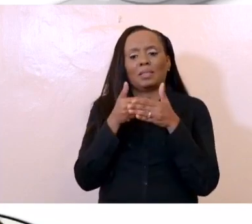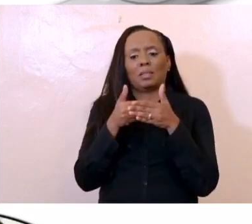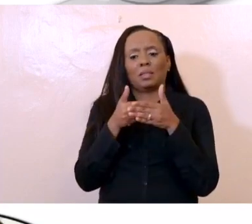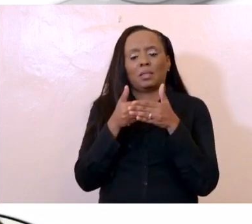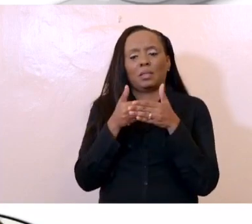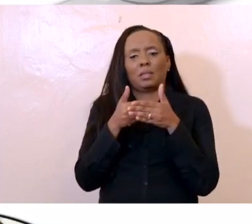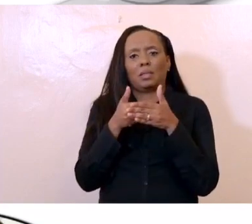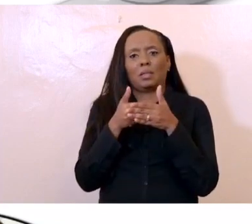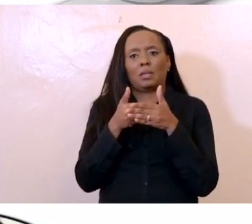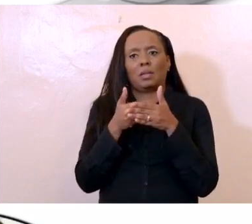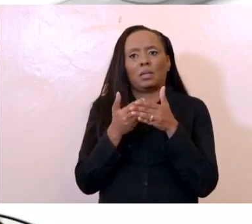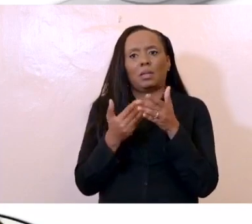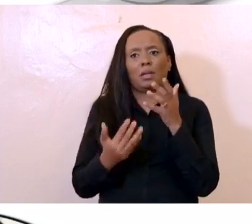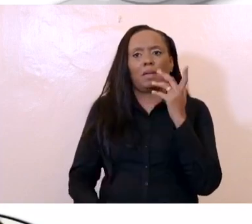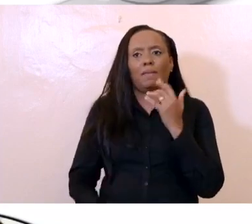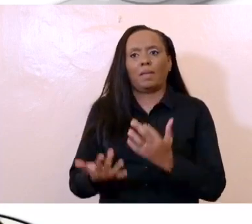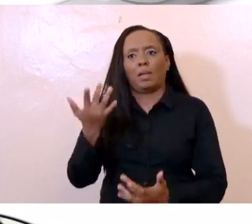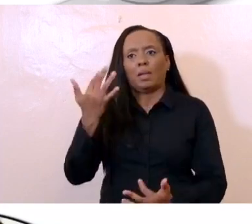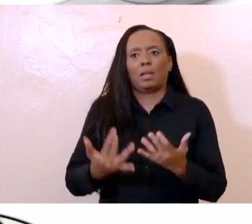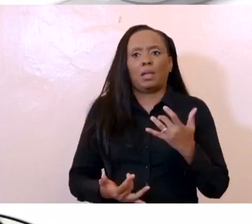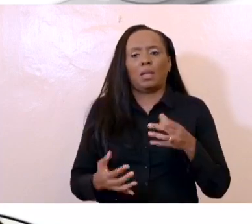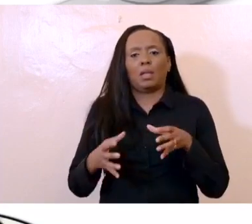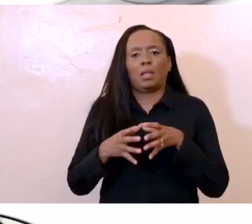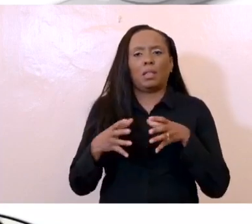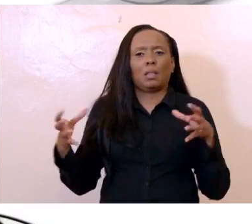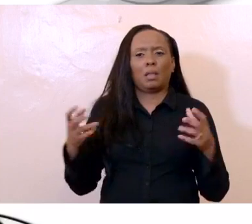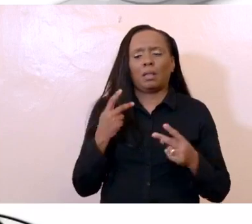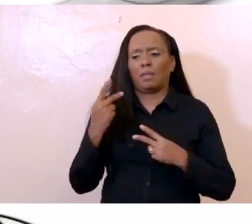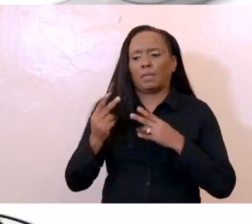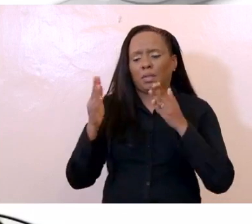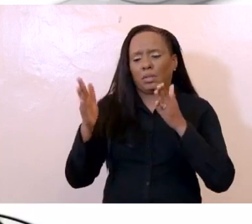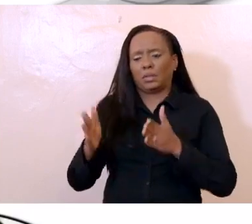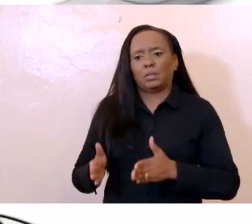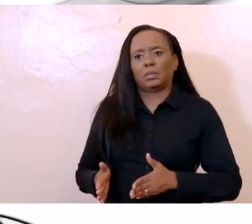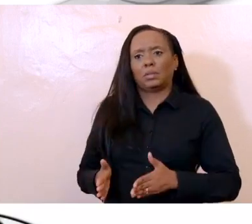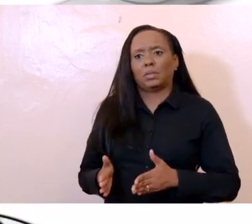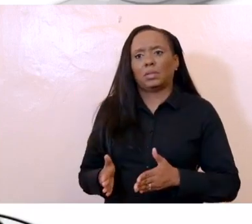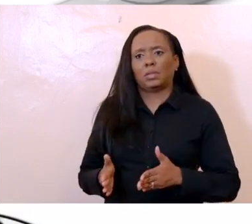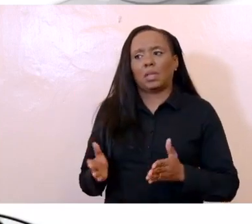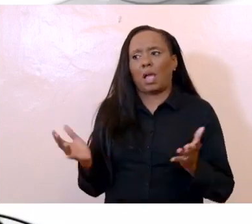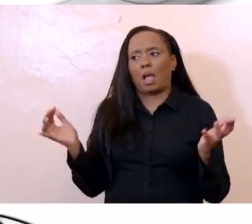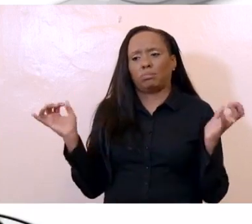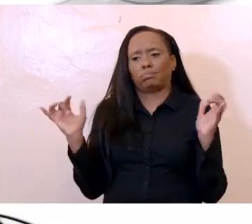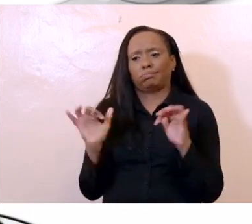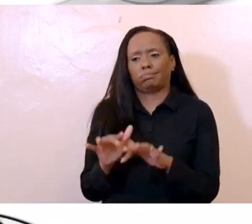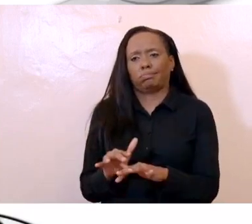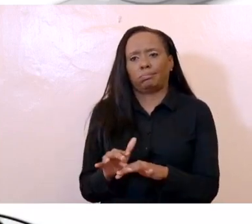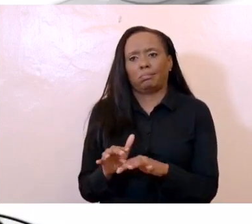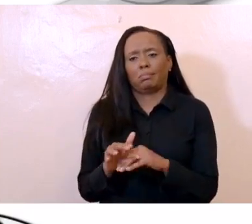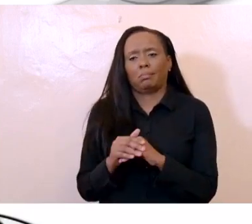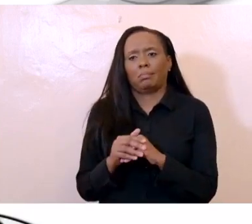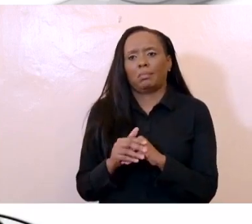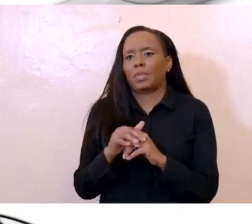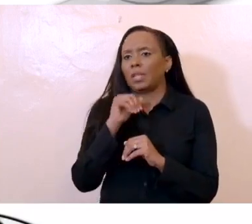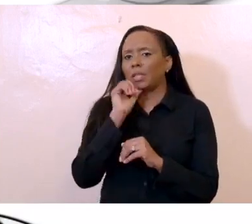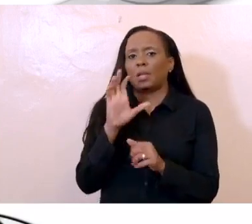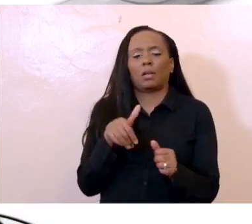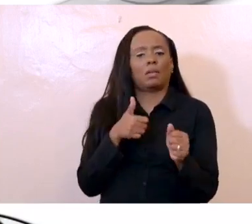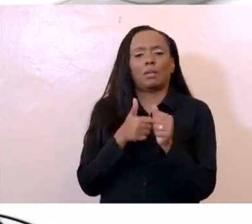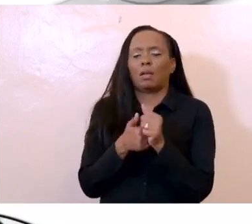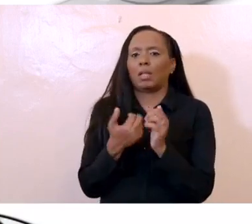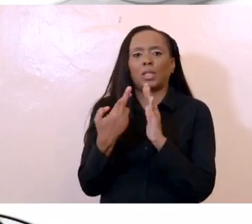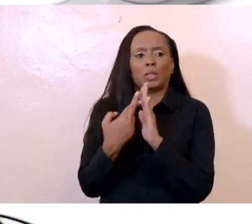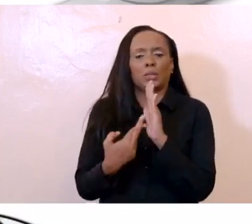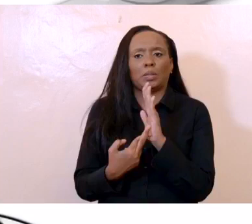where it is claimed that a large number of visitors are congregating and they're not necessarily observing the correct